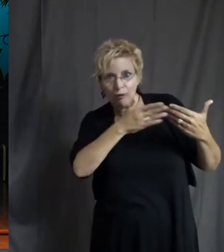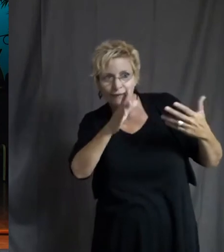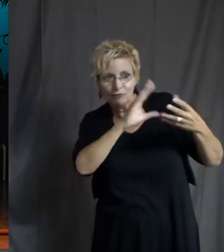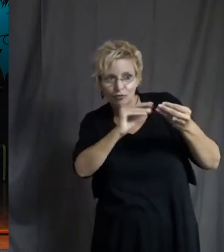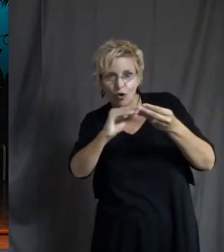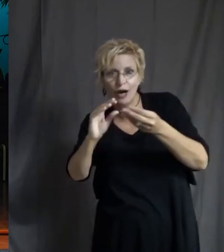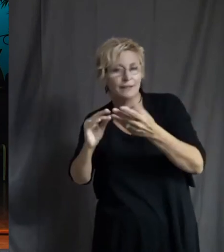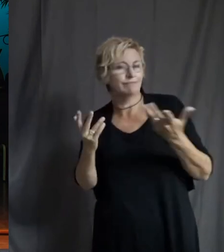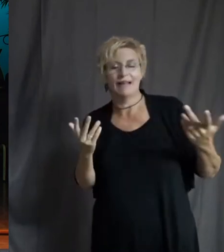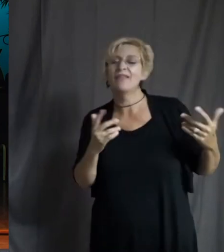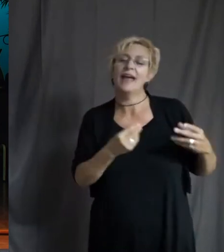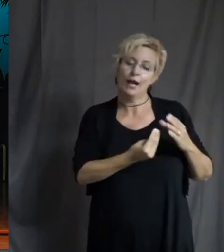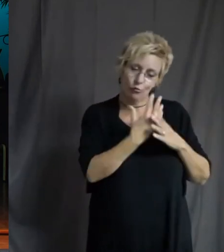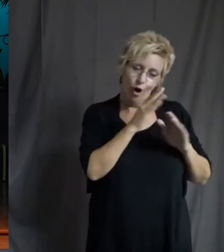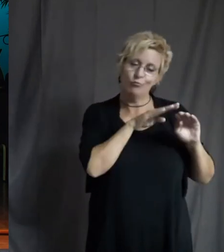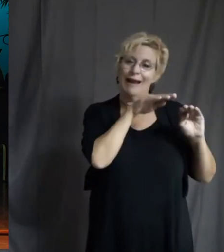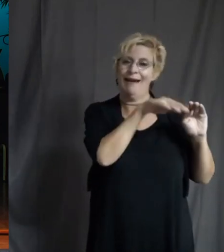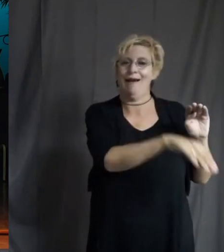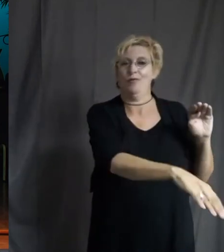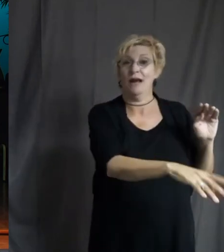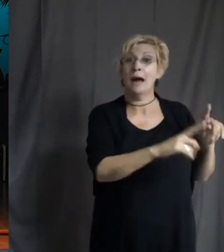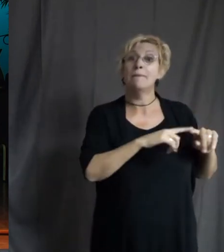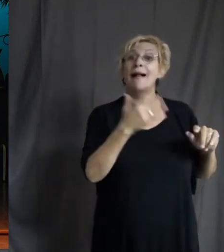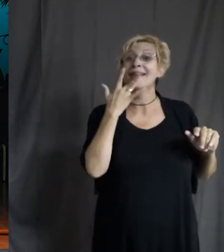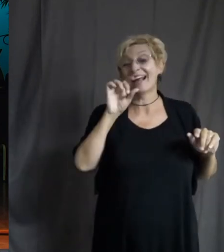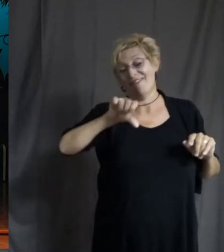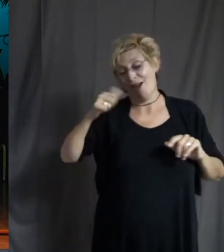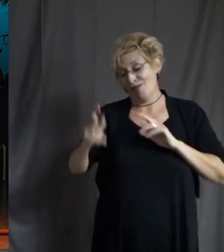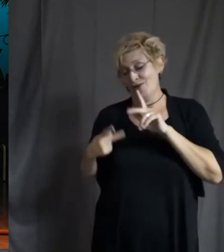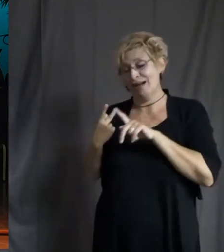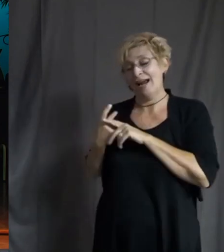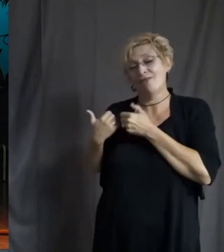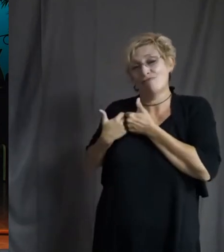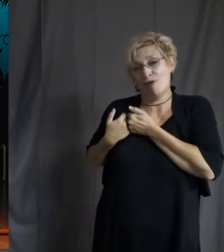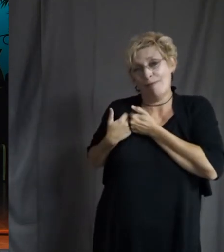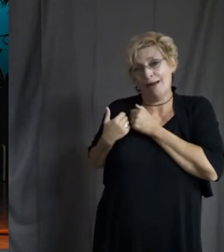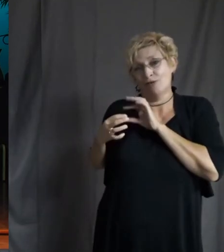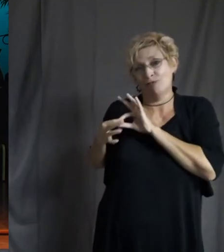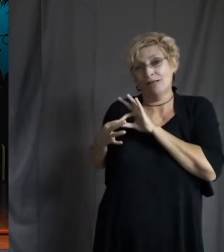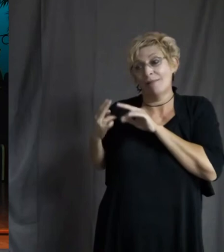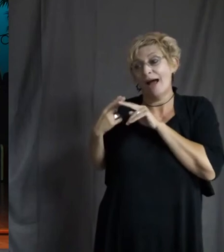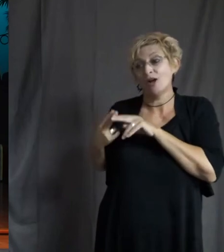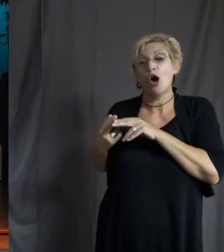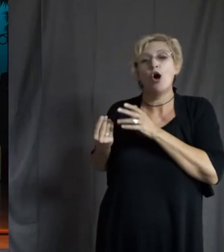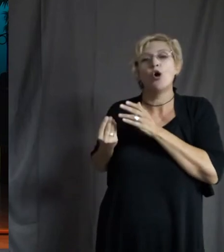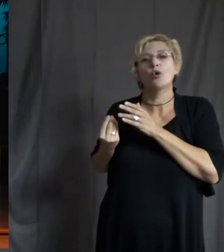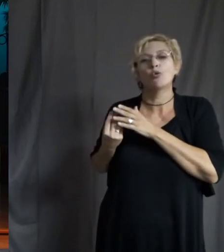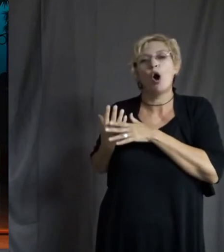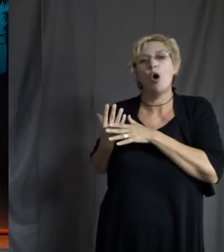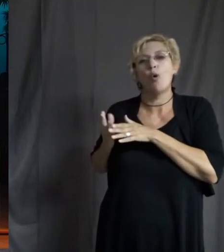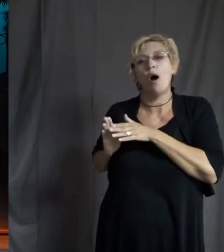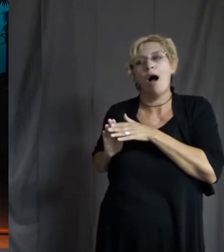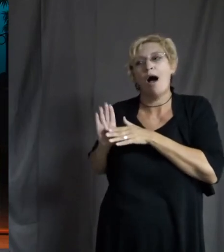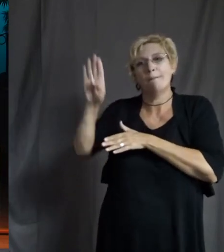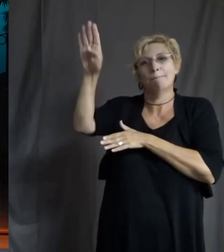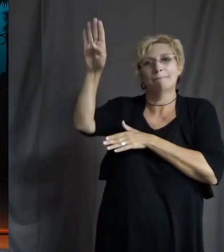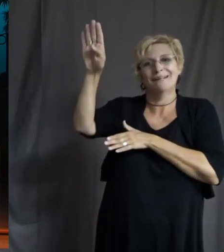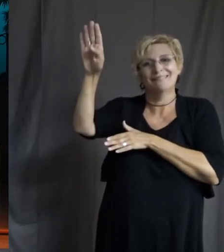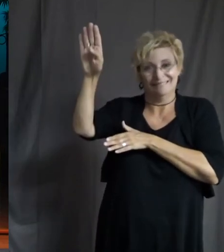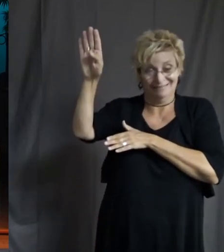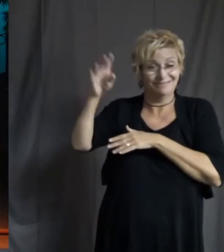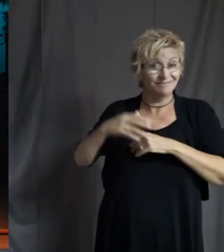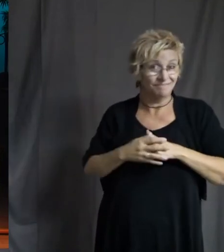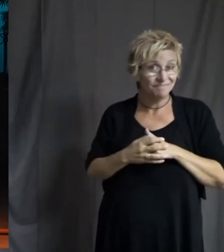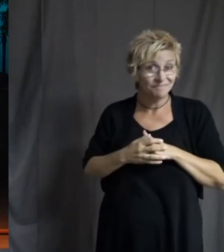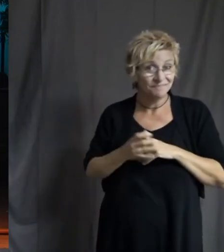have sequels? They begin to grow down, but luckily, there's another type of romantic relationship that I